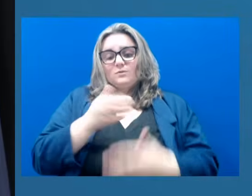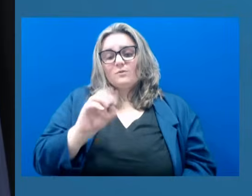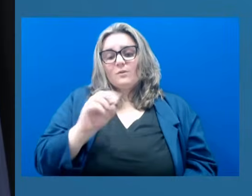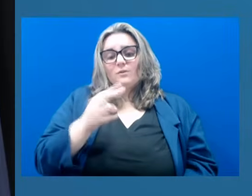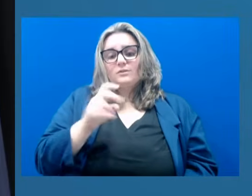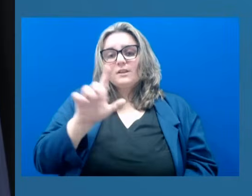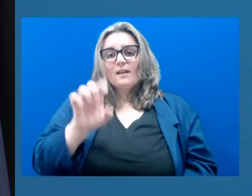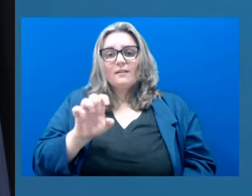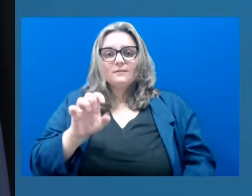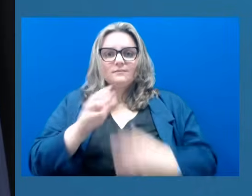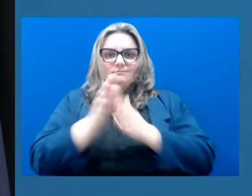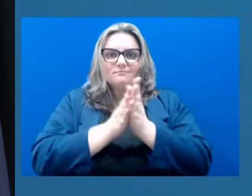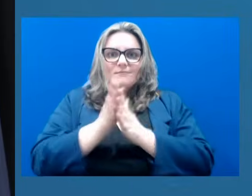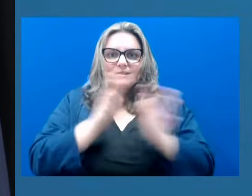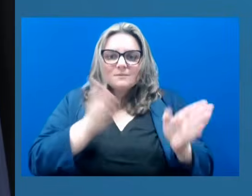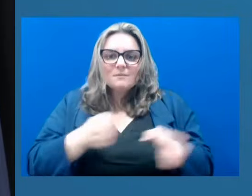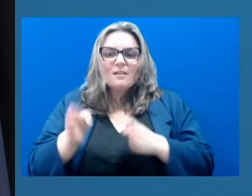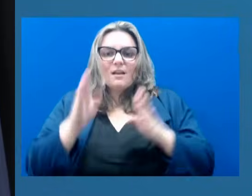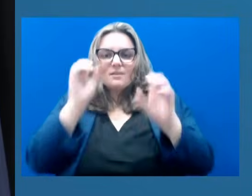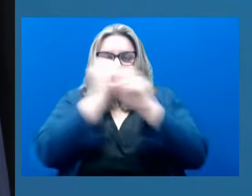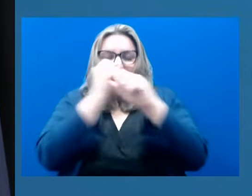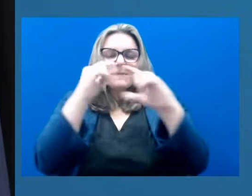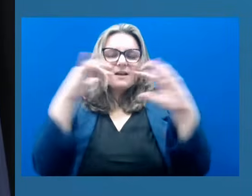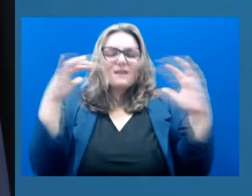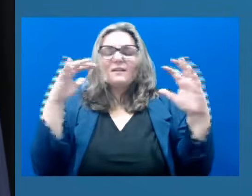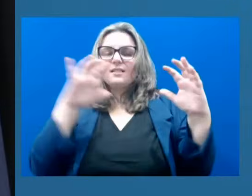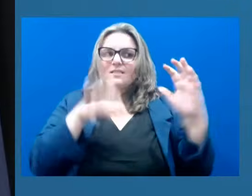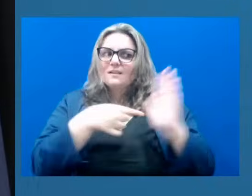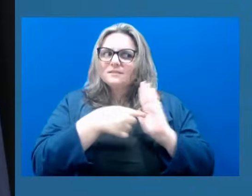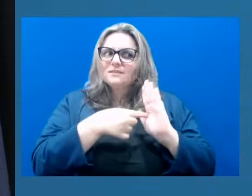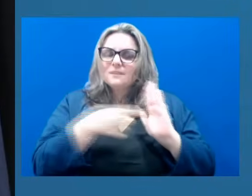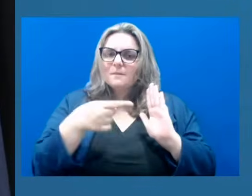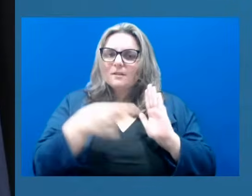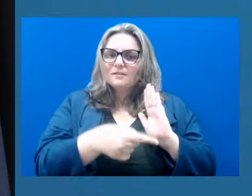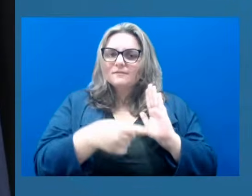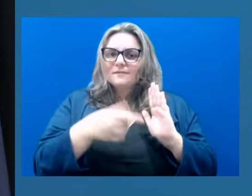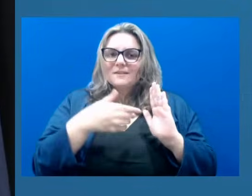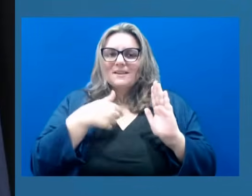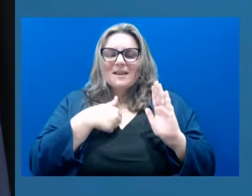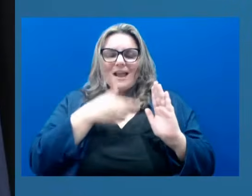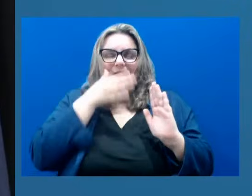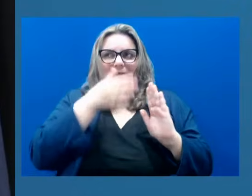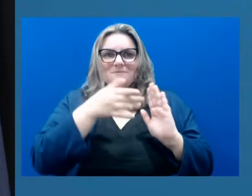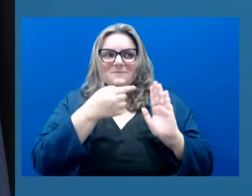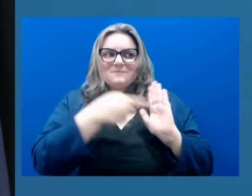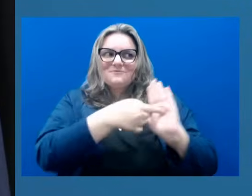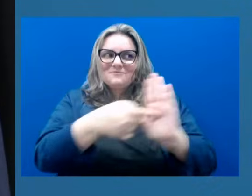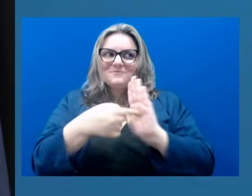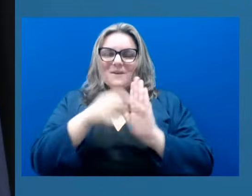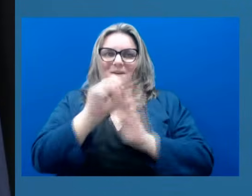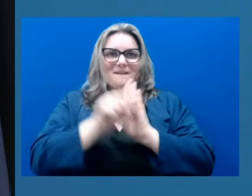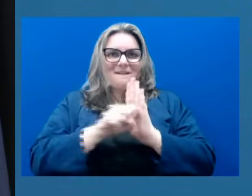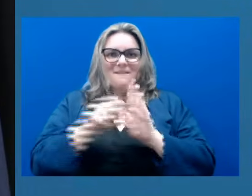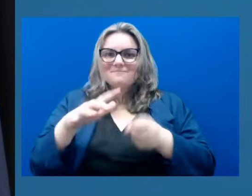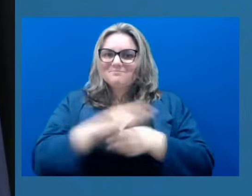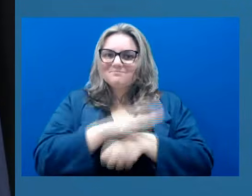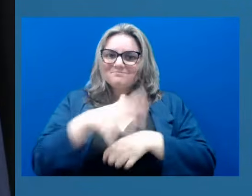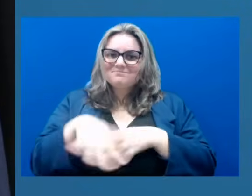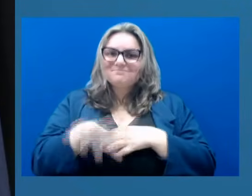that's brilliant. And I'm going to make sure I take her all over the state and tell everybody else to do the same. And I, you know, as I said, I could see